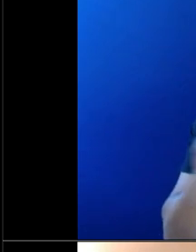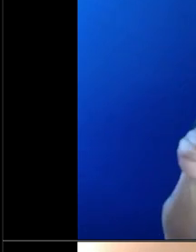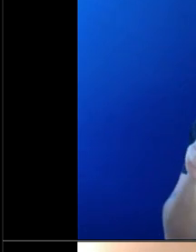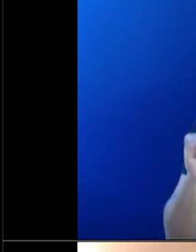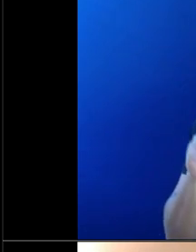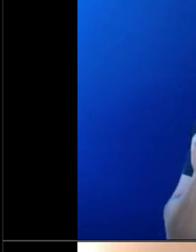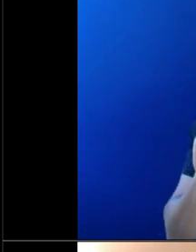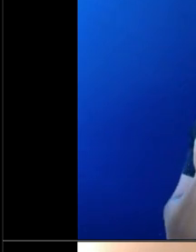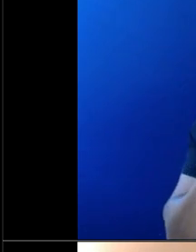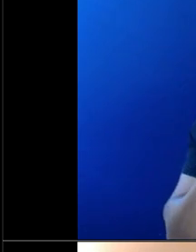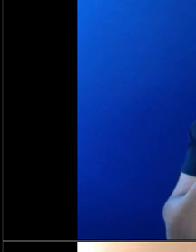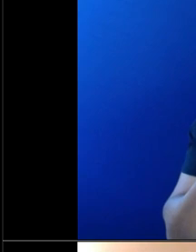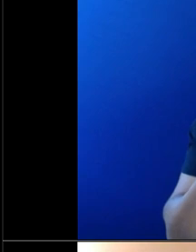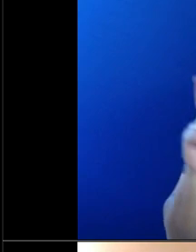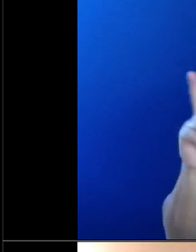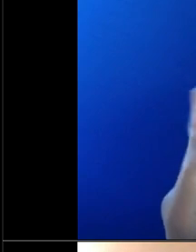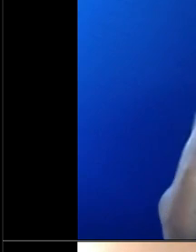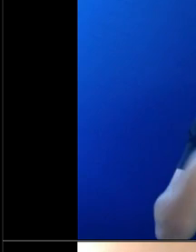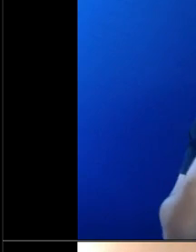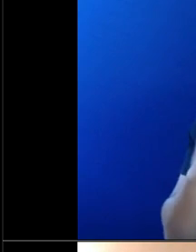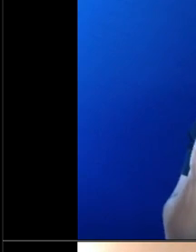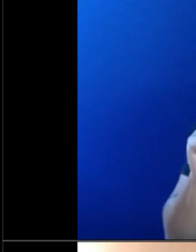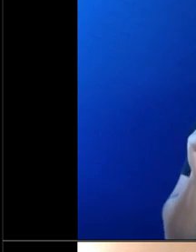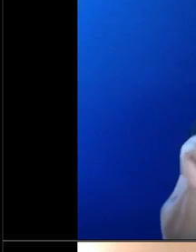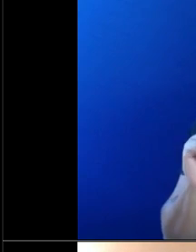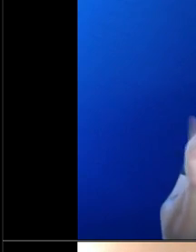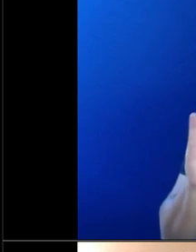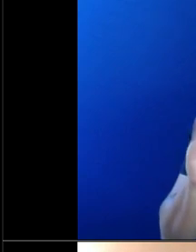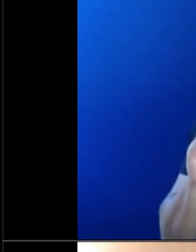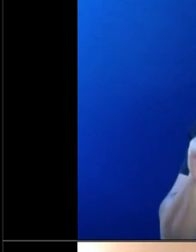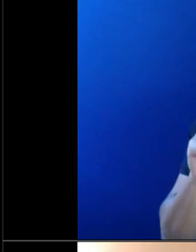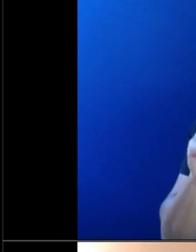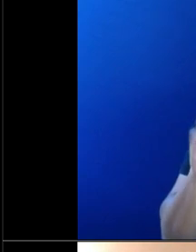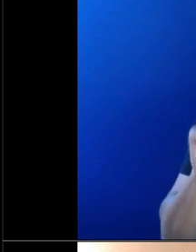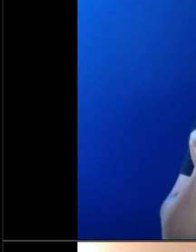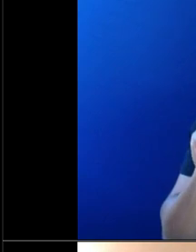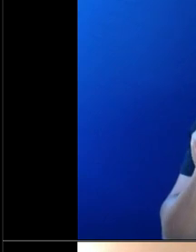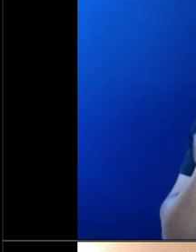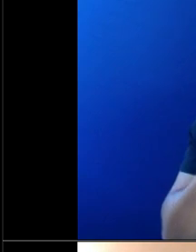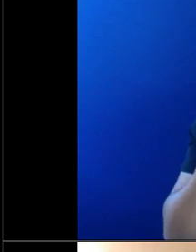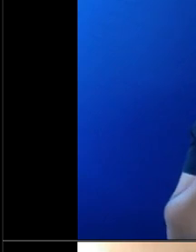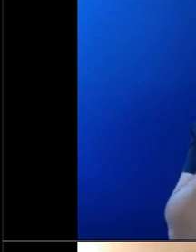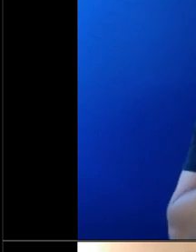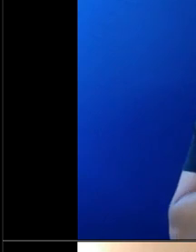Dam Busters. So what we find out when we remove dams and how that helps the fish that